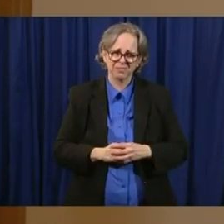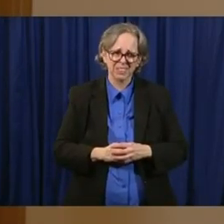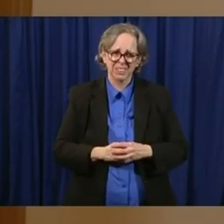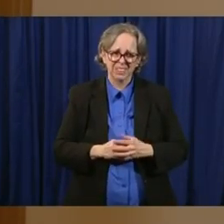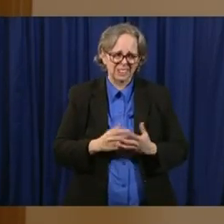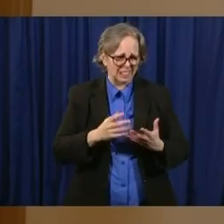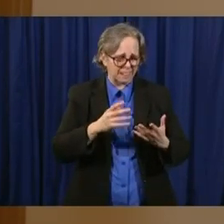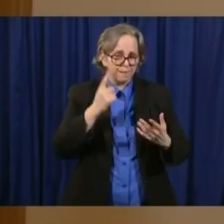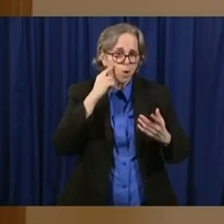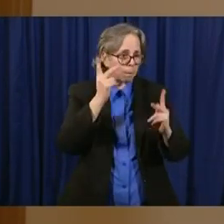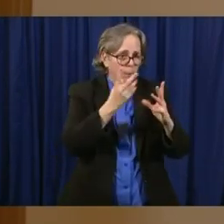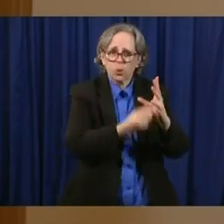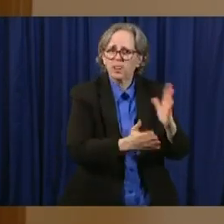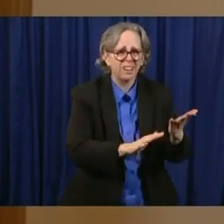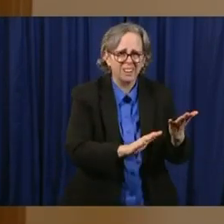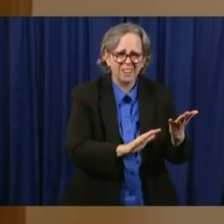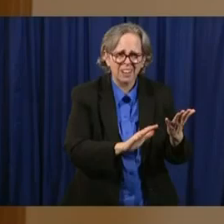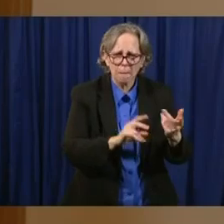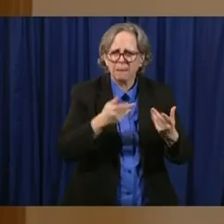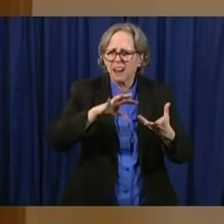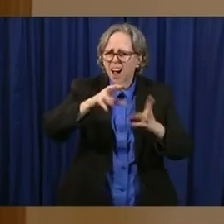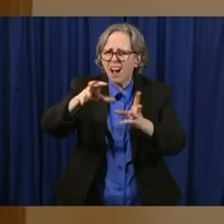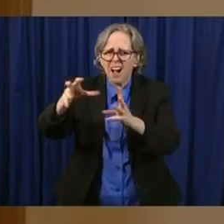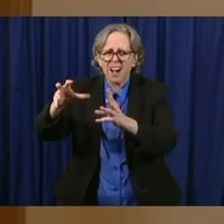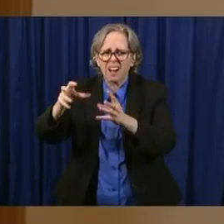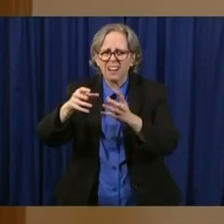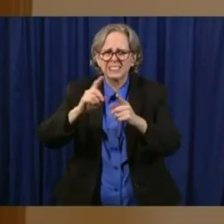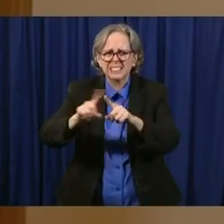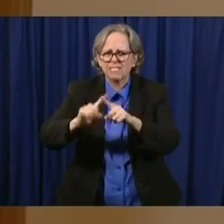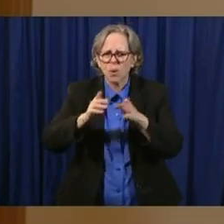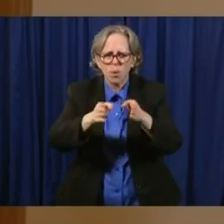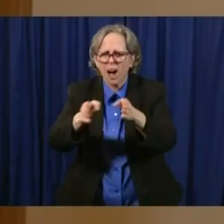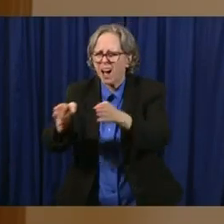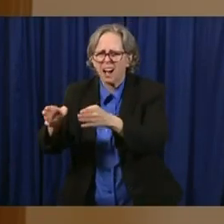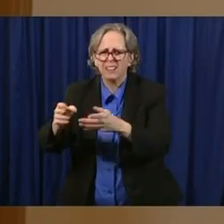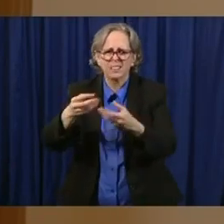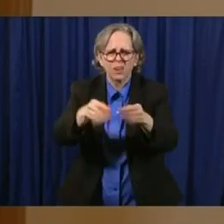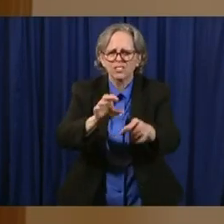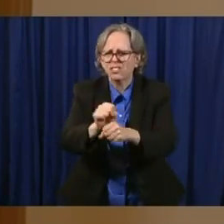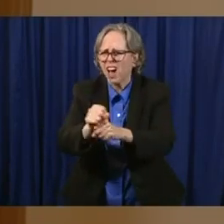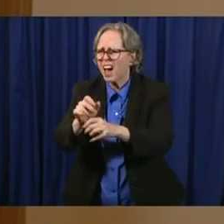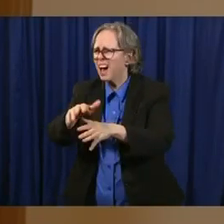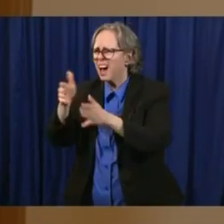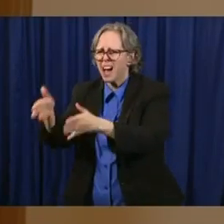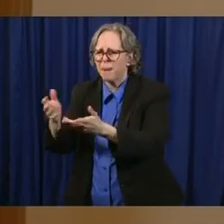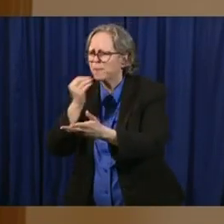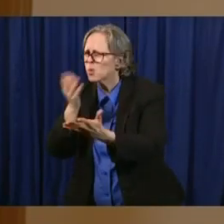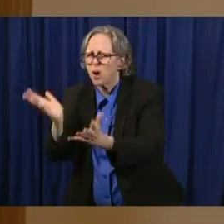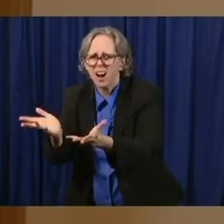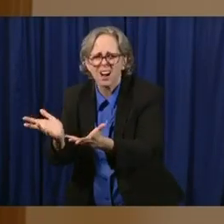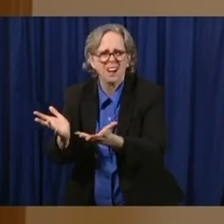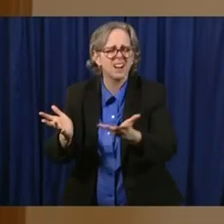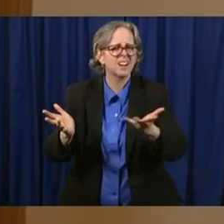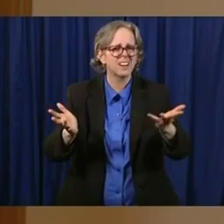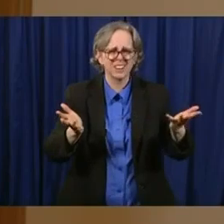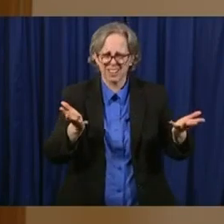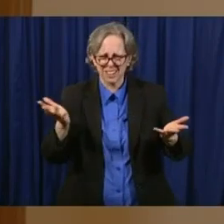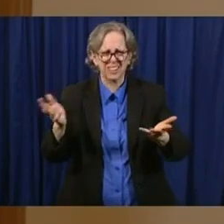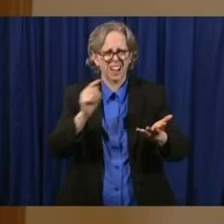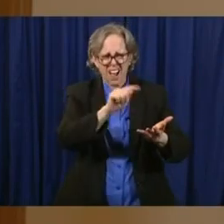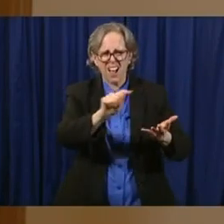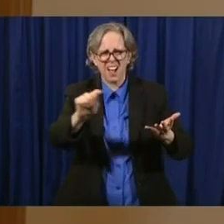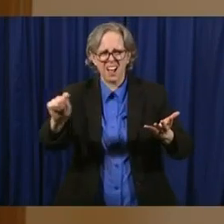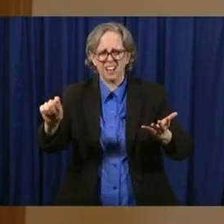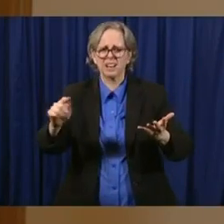it's disruptive in so many ways on a society. And I want you to continue to be